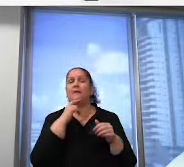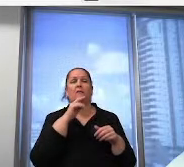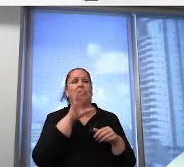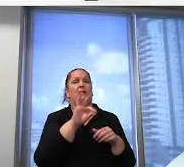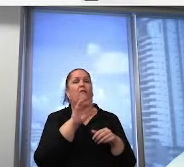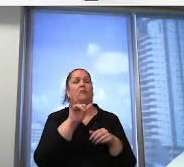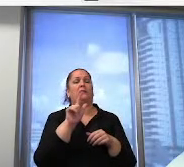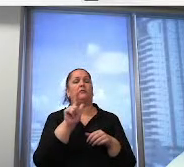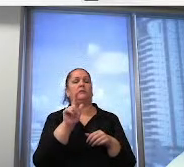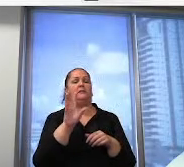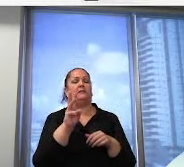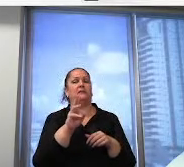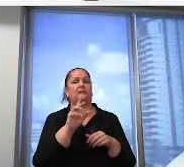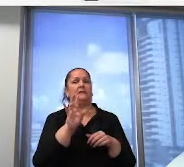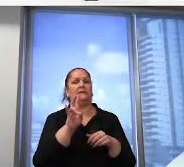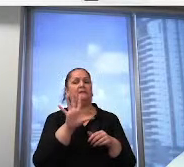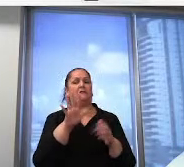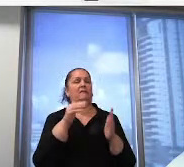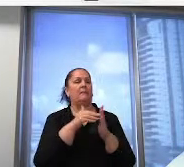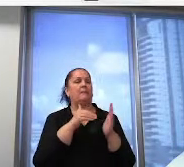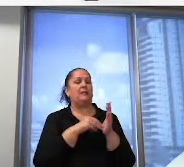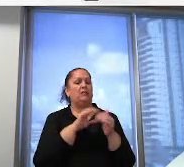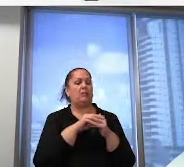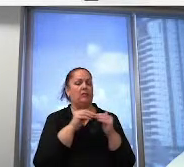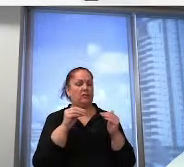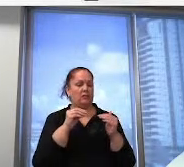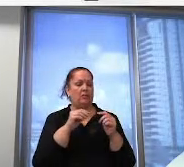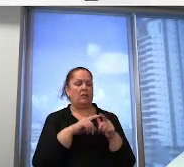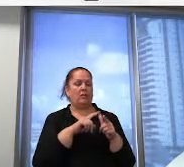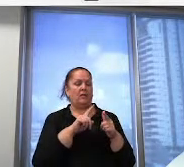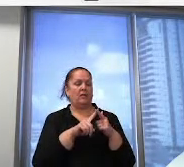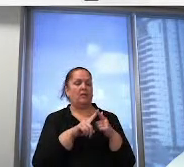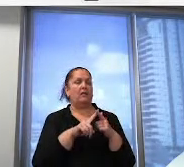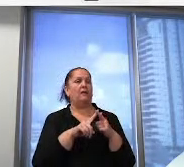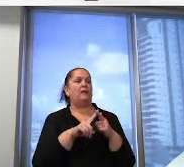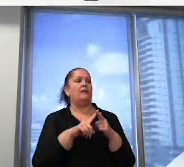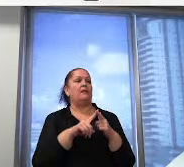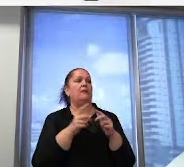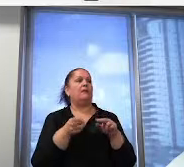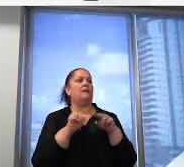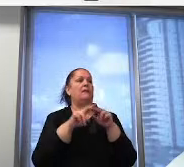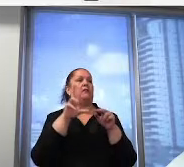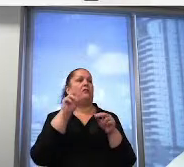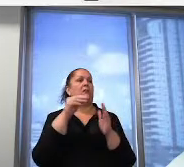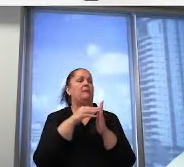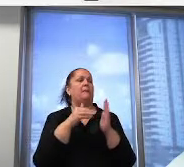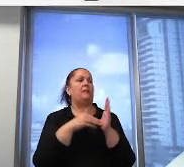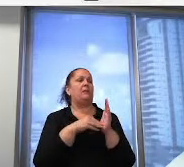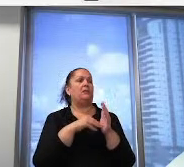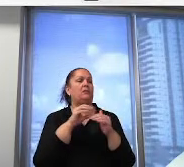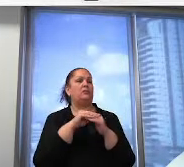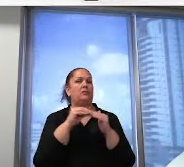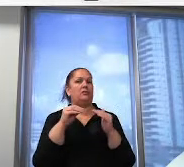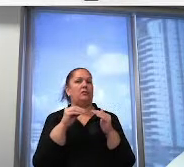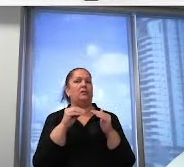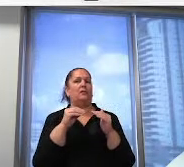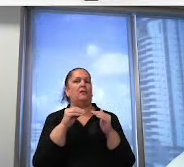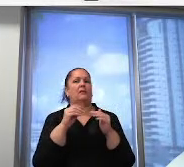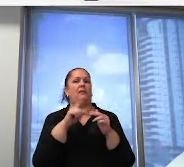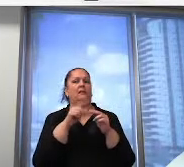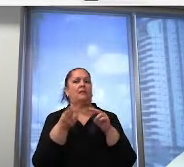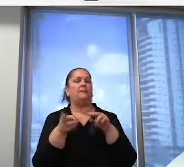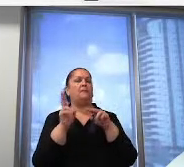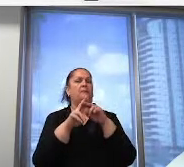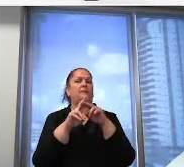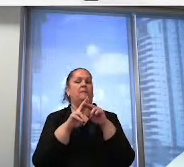For FY26, it's $75 million, and then it moves up to the $130 million in FY27, and